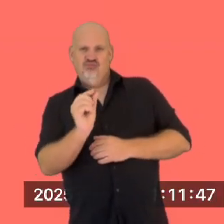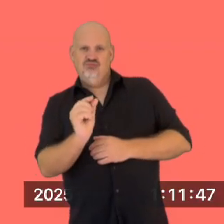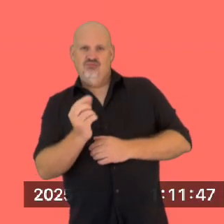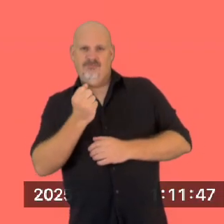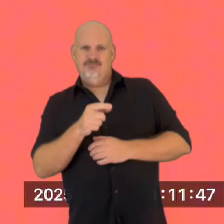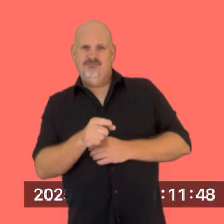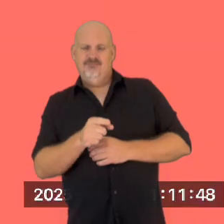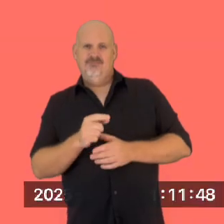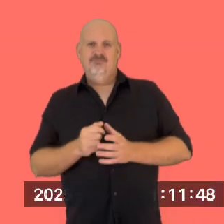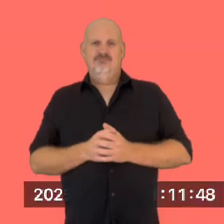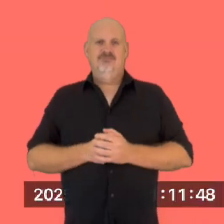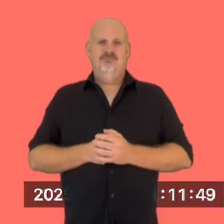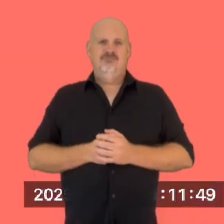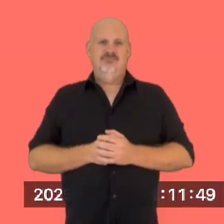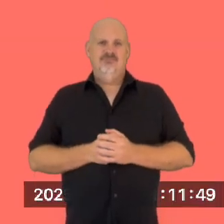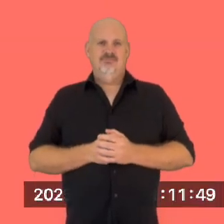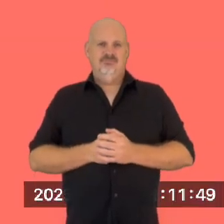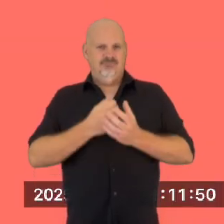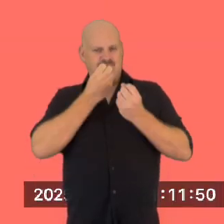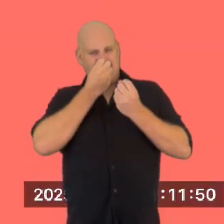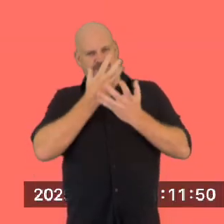Get a nice stem all the way down